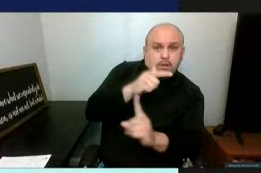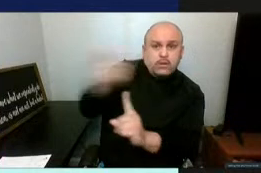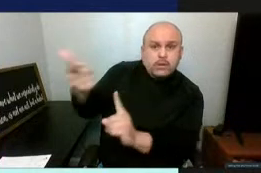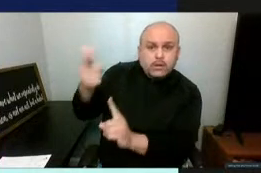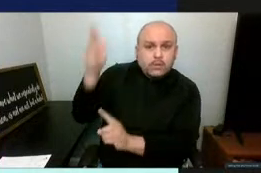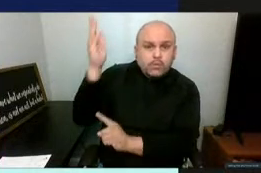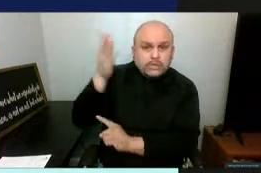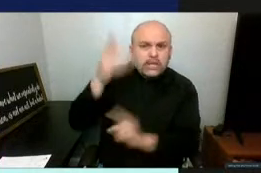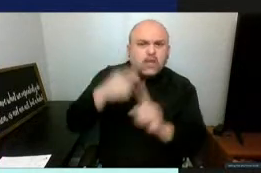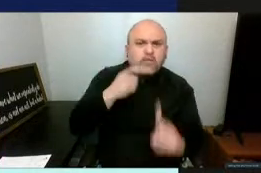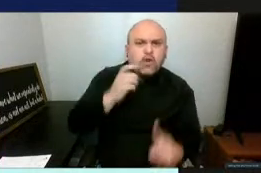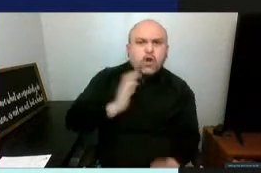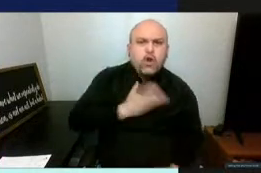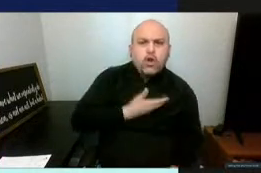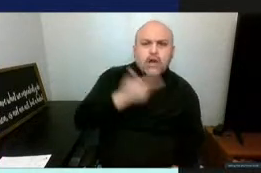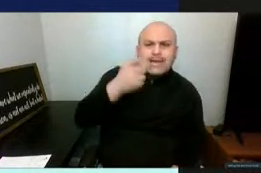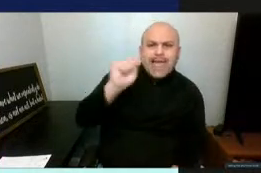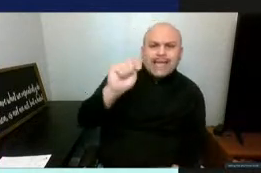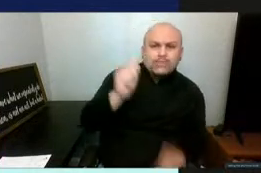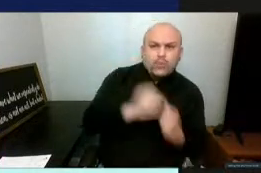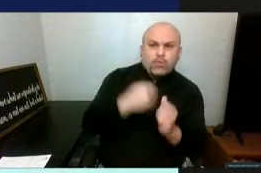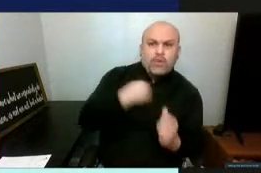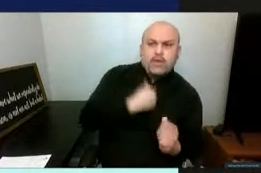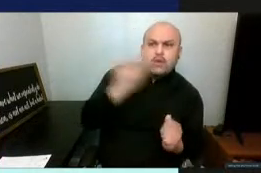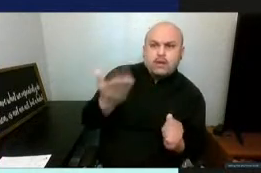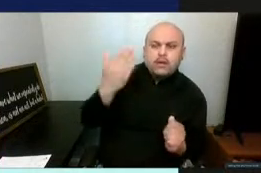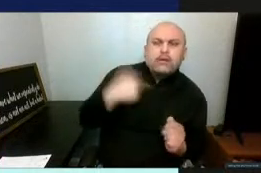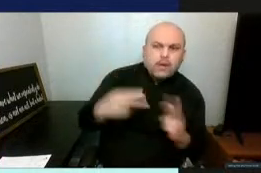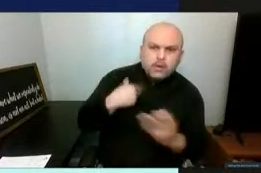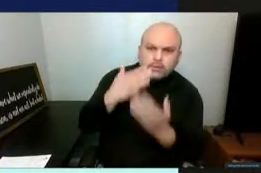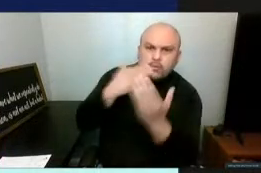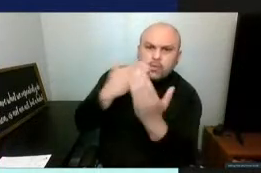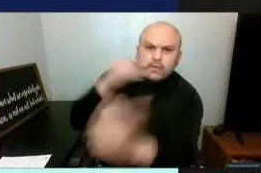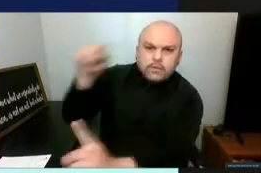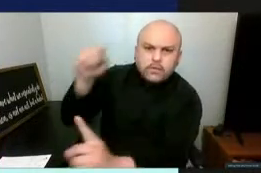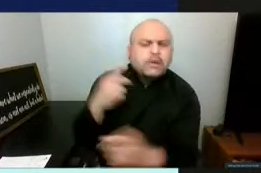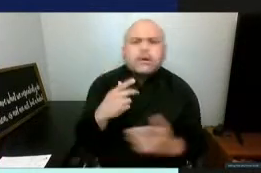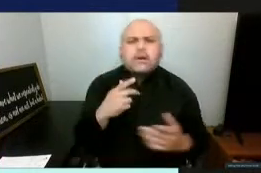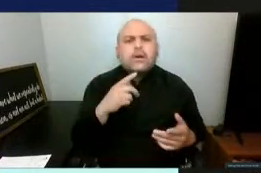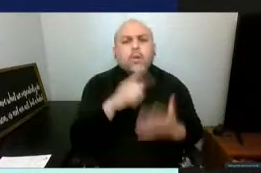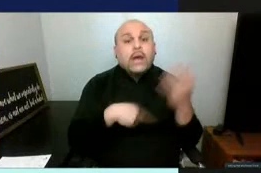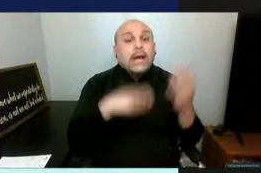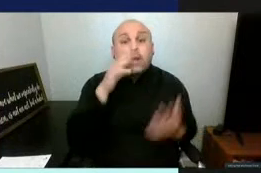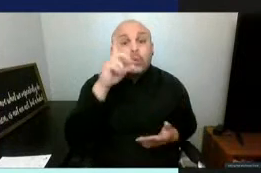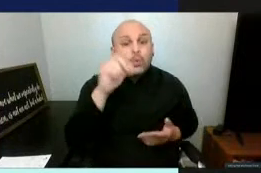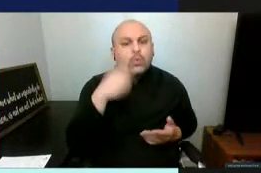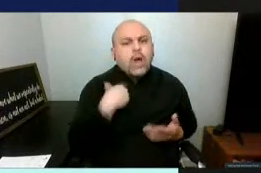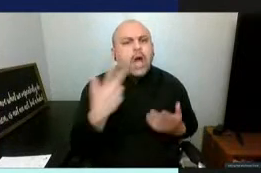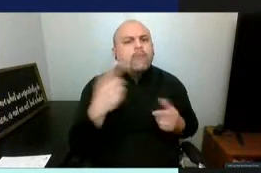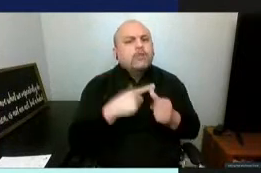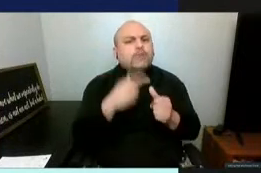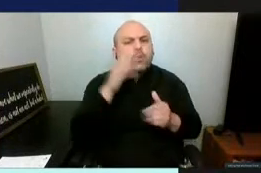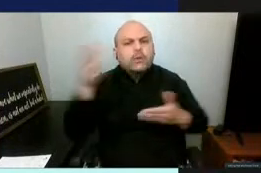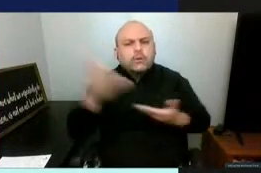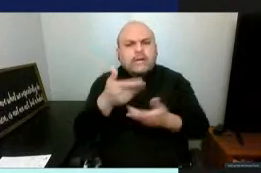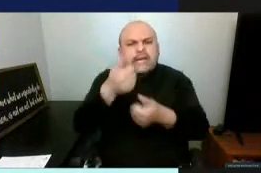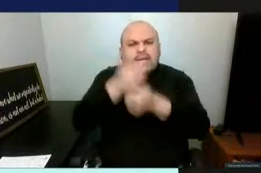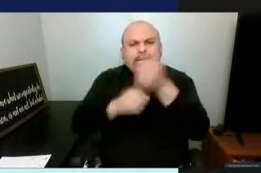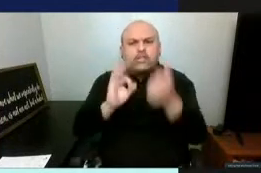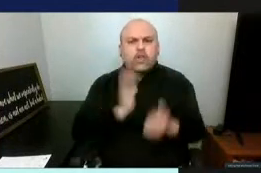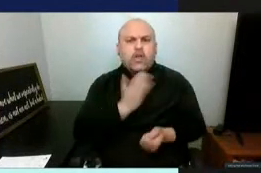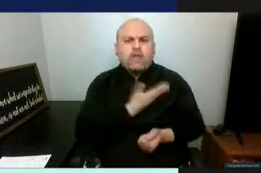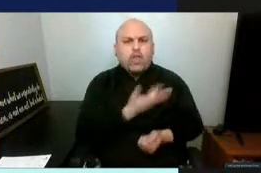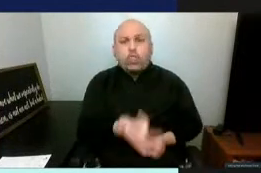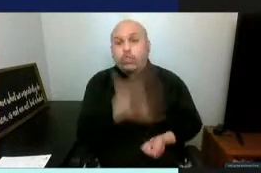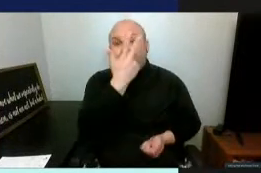our guests who are with us today. We're very grateful. What I will do is I will introduce each of our three